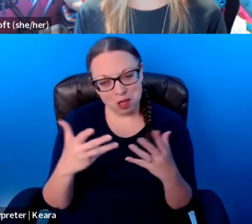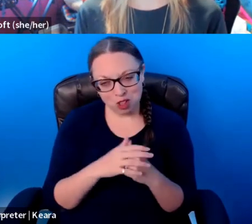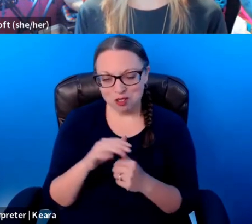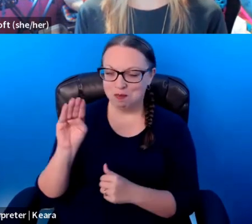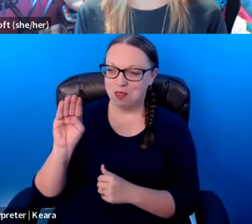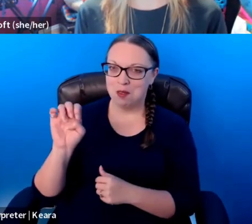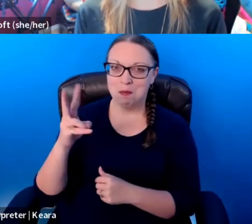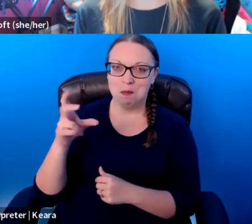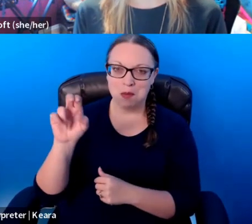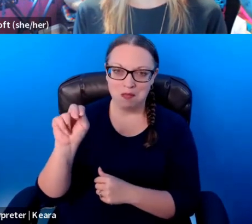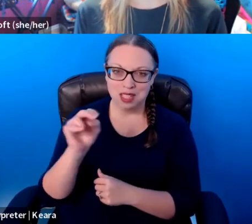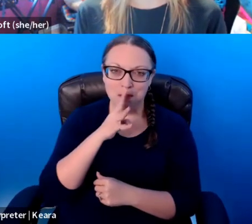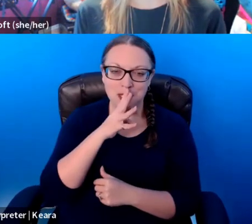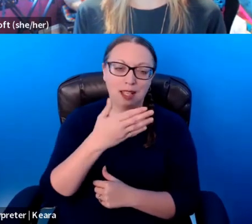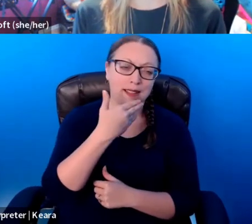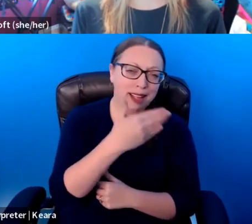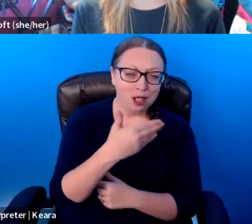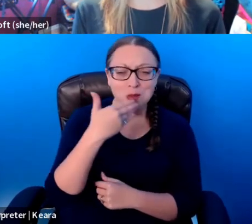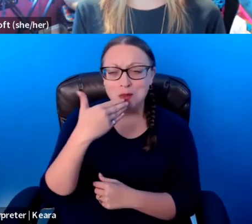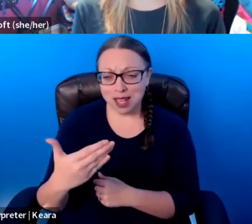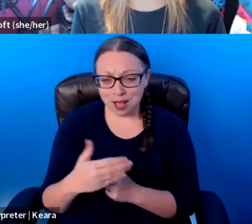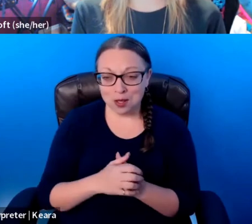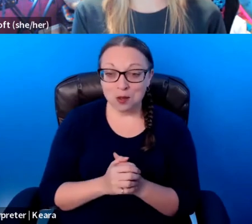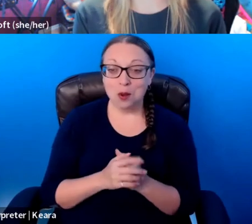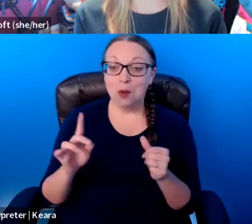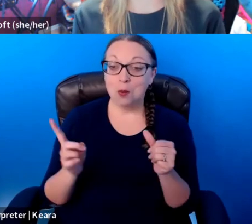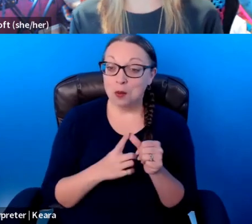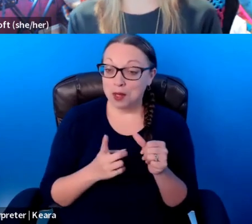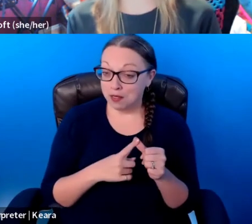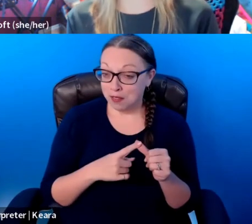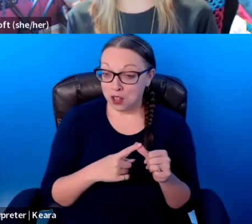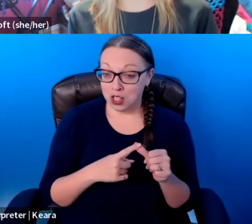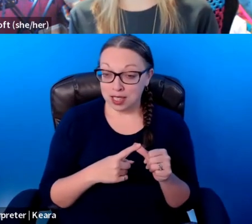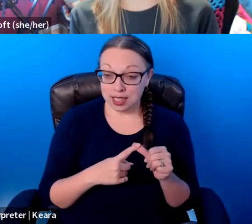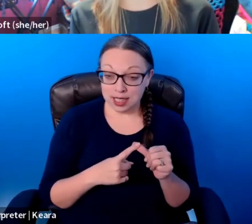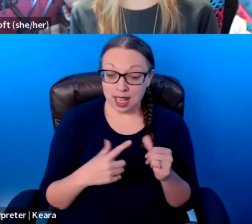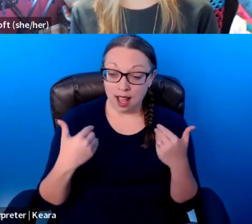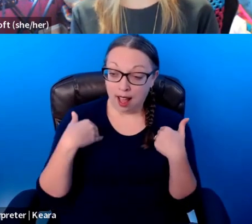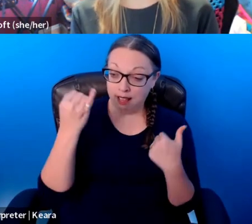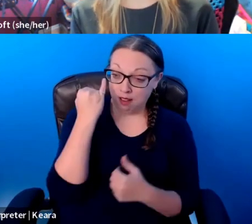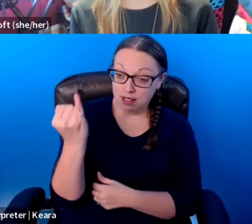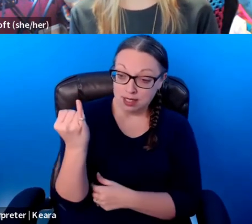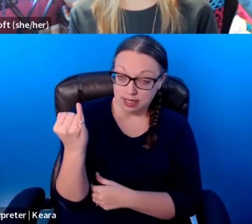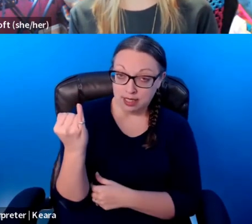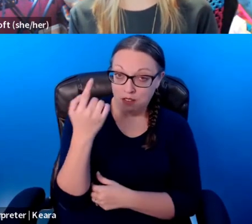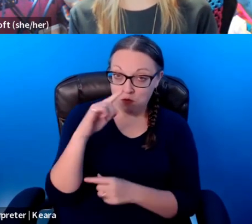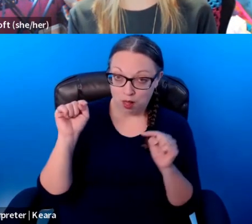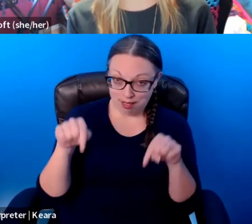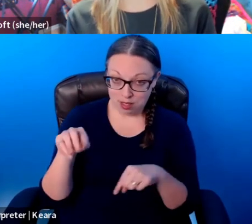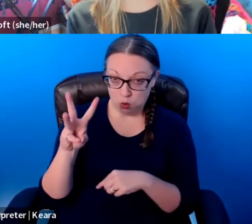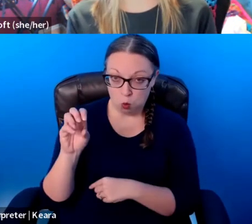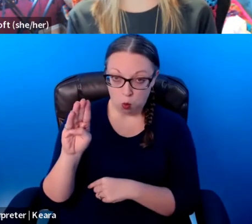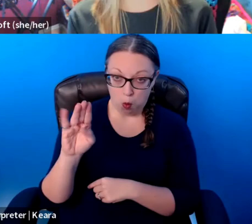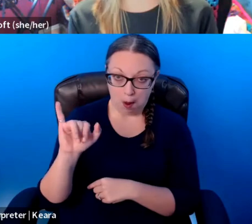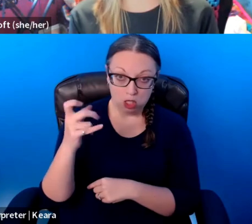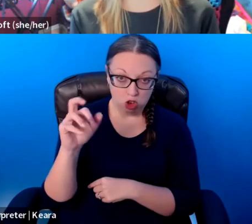Jennifer. Thank you, Natalie. When we first, you know, had the idea for this webinar,